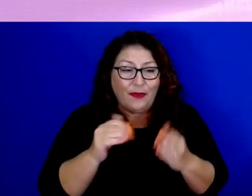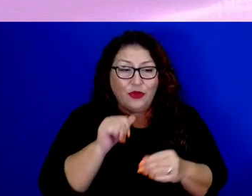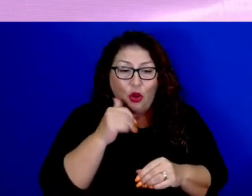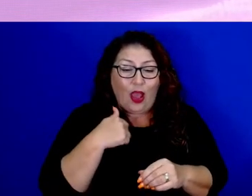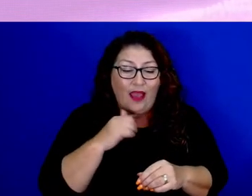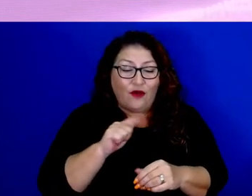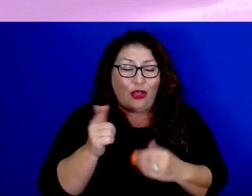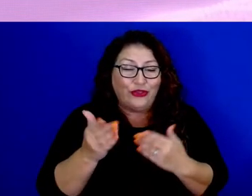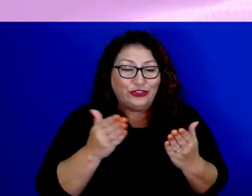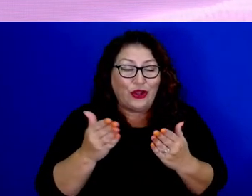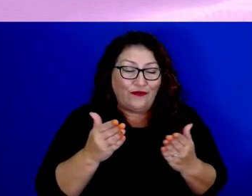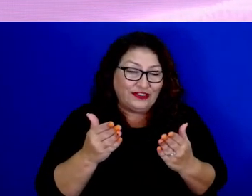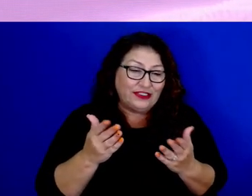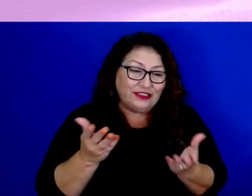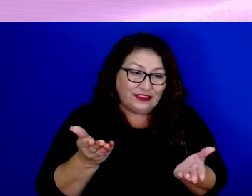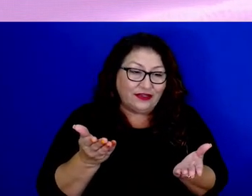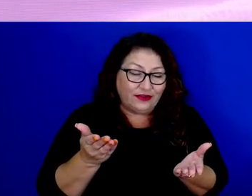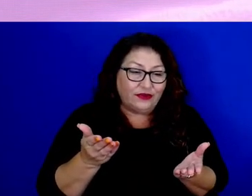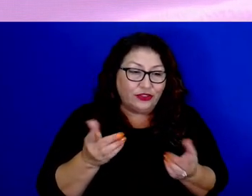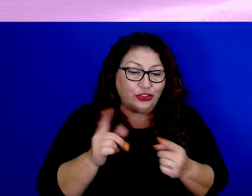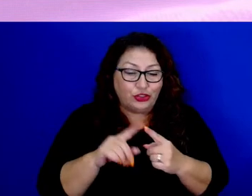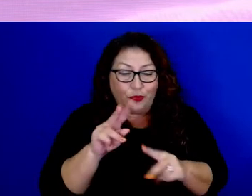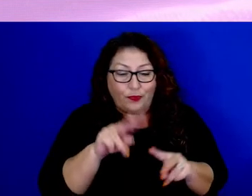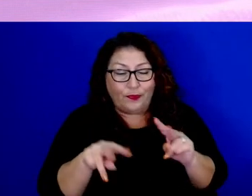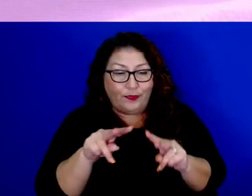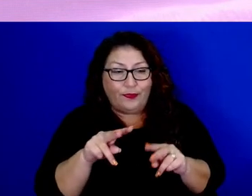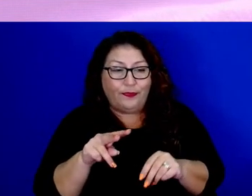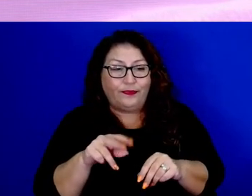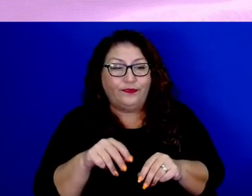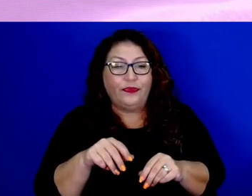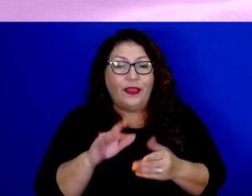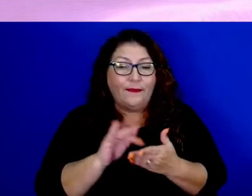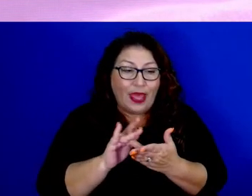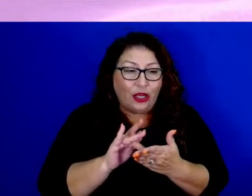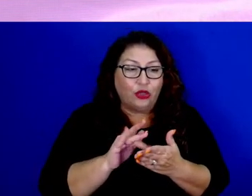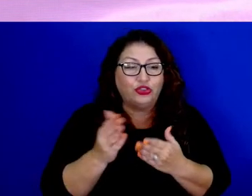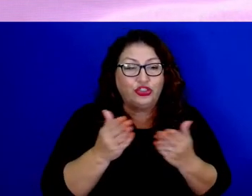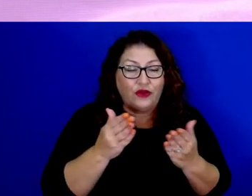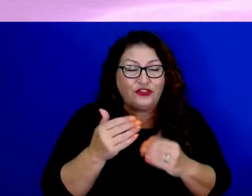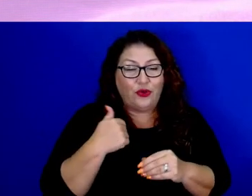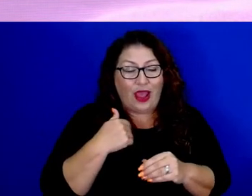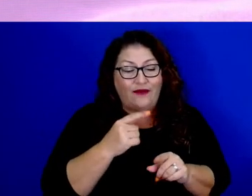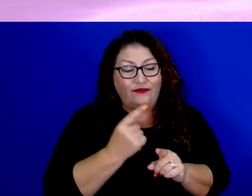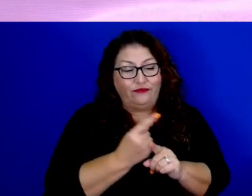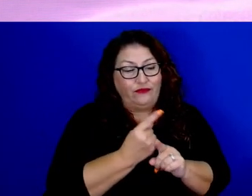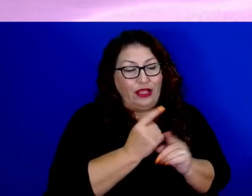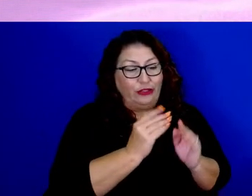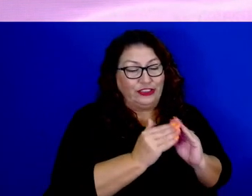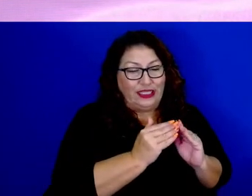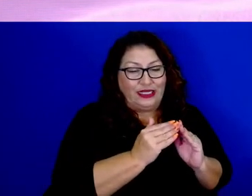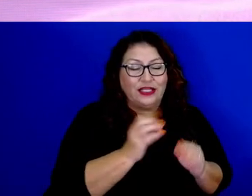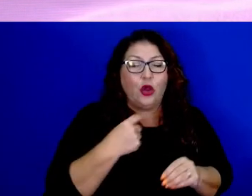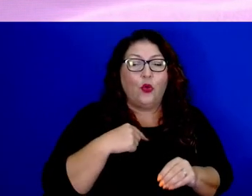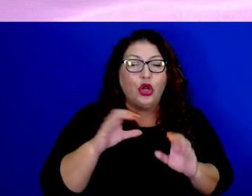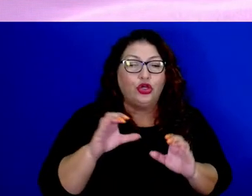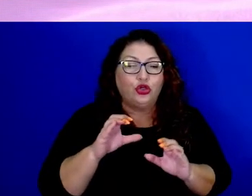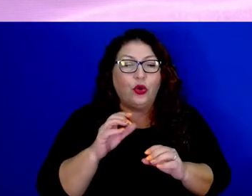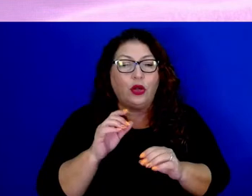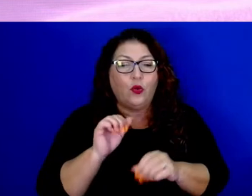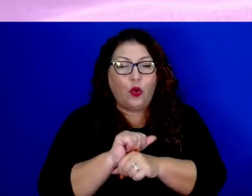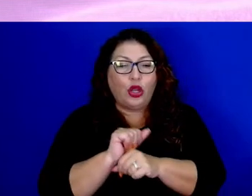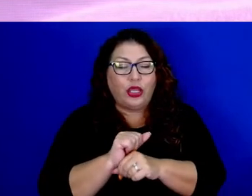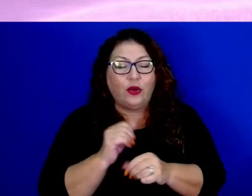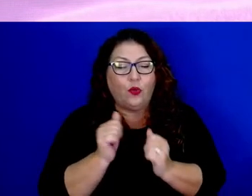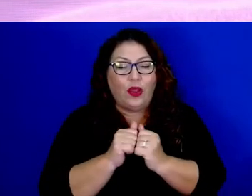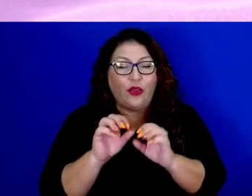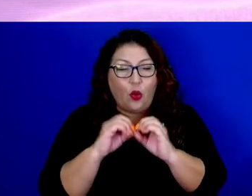the medical service you have on the cities. And we are doing so working strongly with organizations that work with